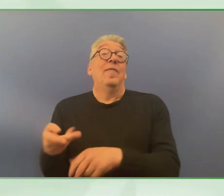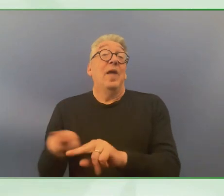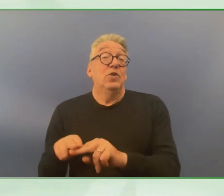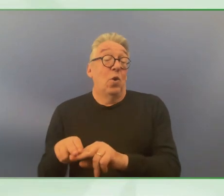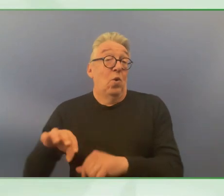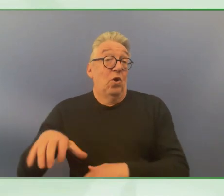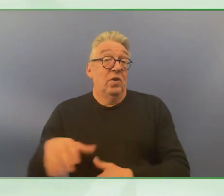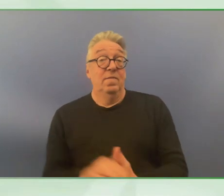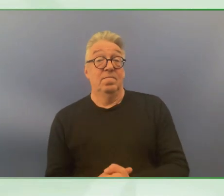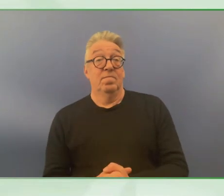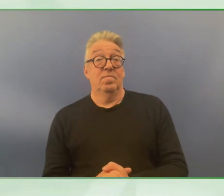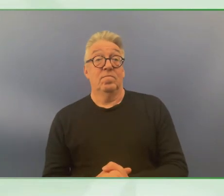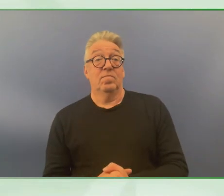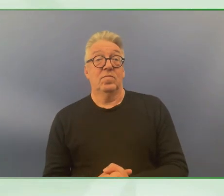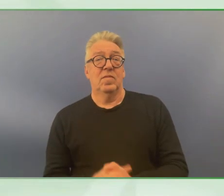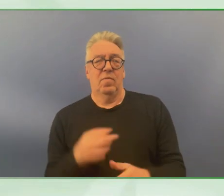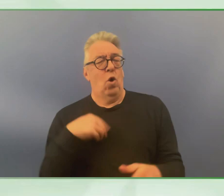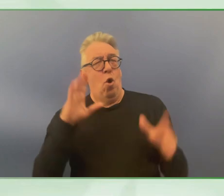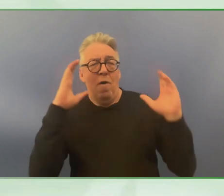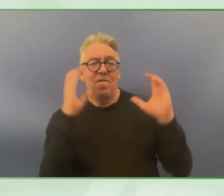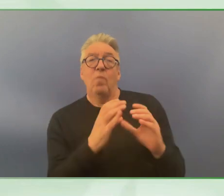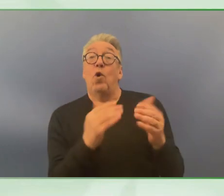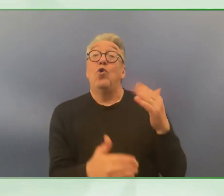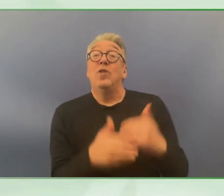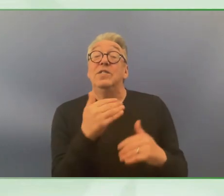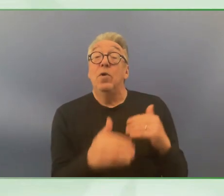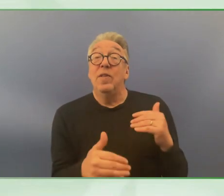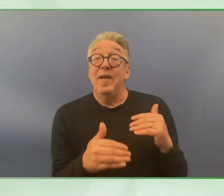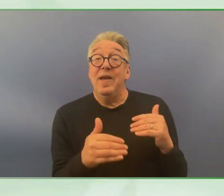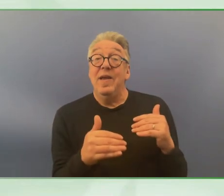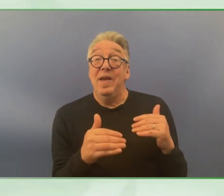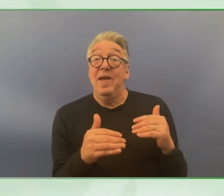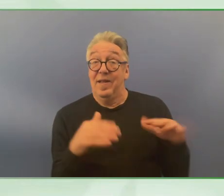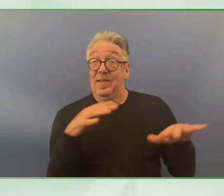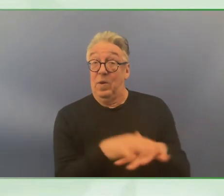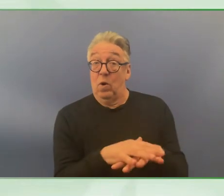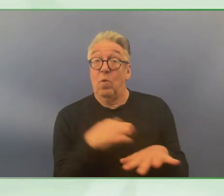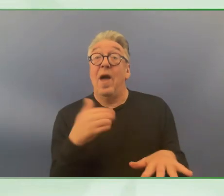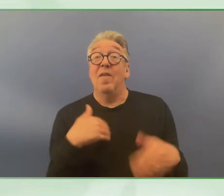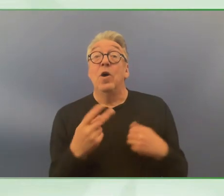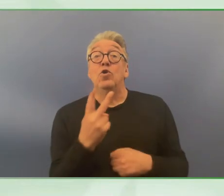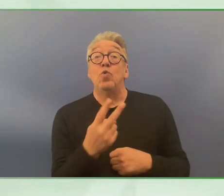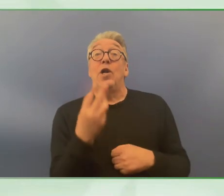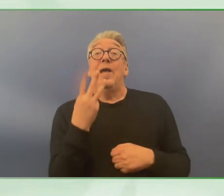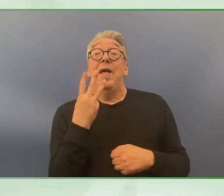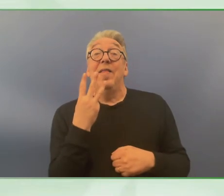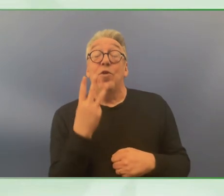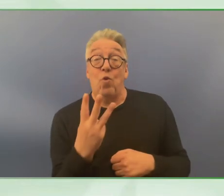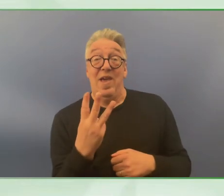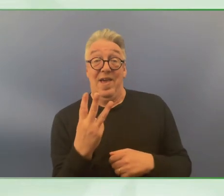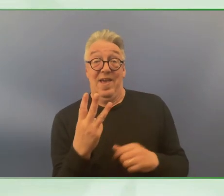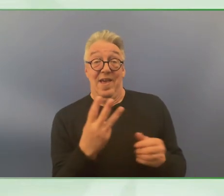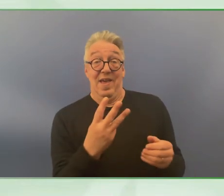disability inclusion, for disability networks, we have 23 chapters. That means we have